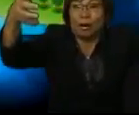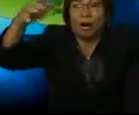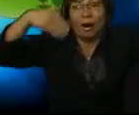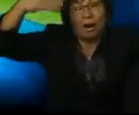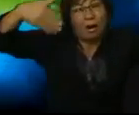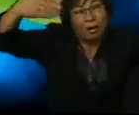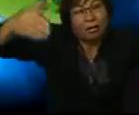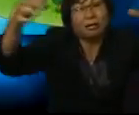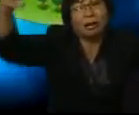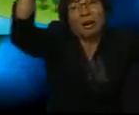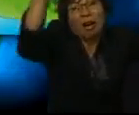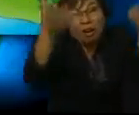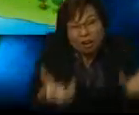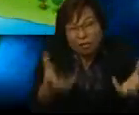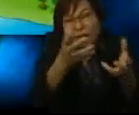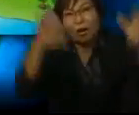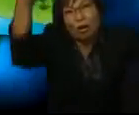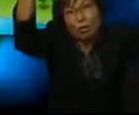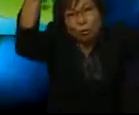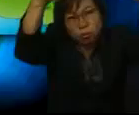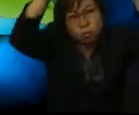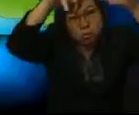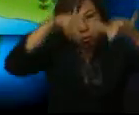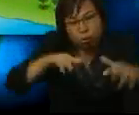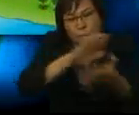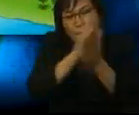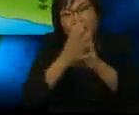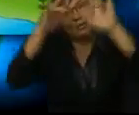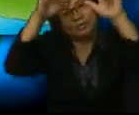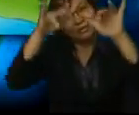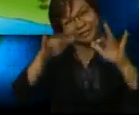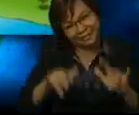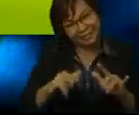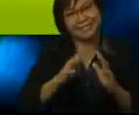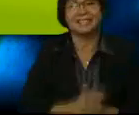get heavy and come back down to the earth as rain.